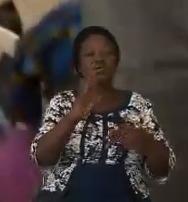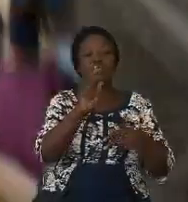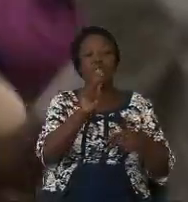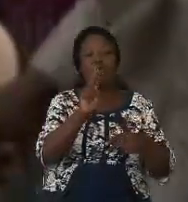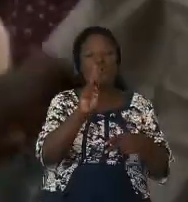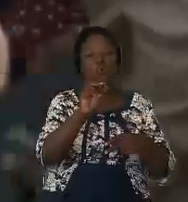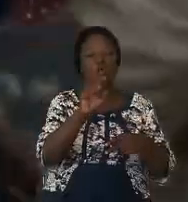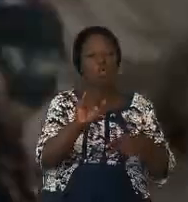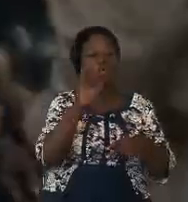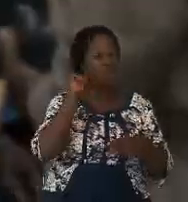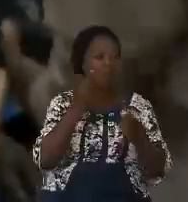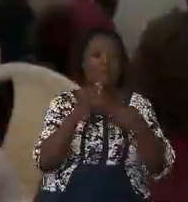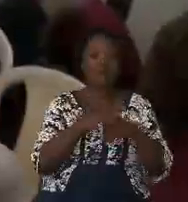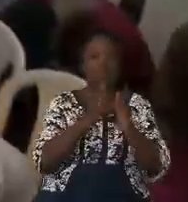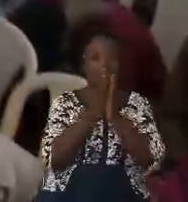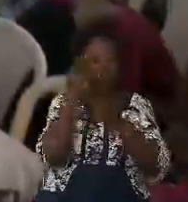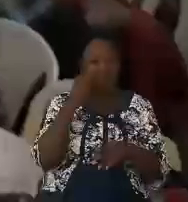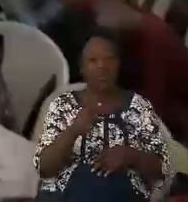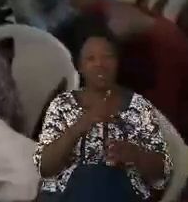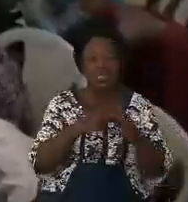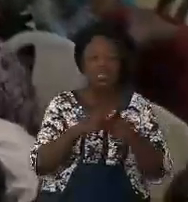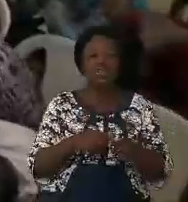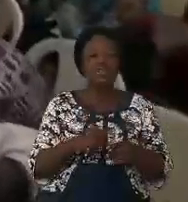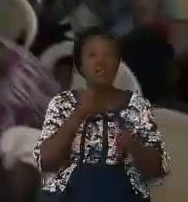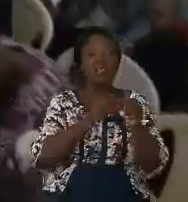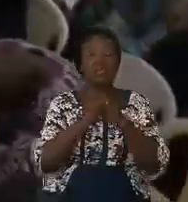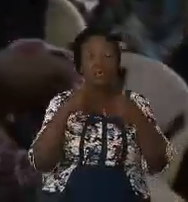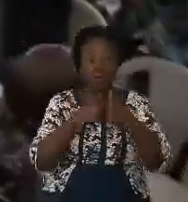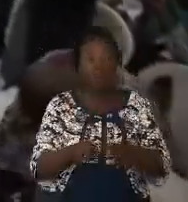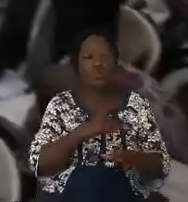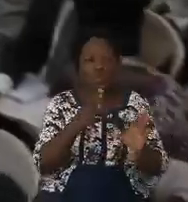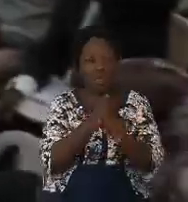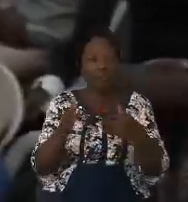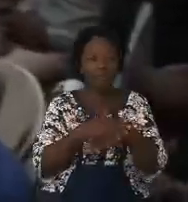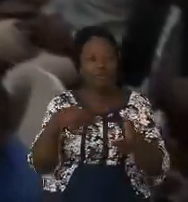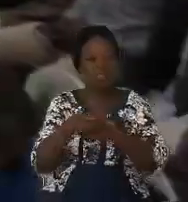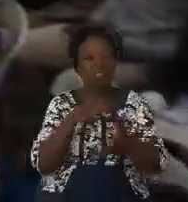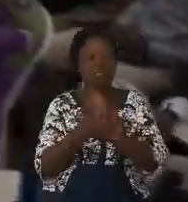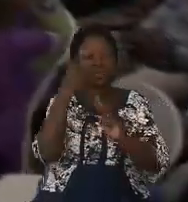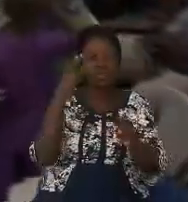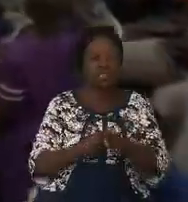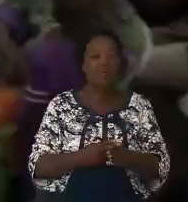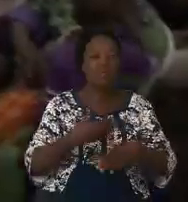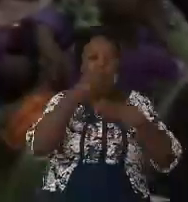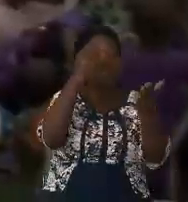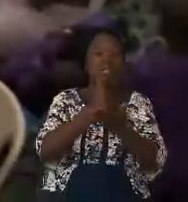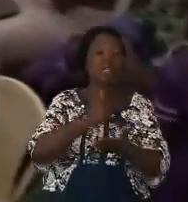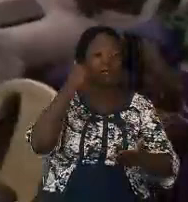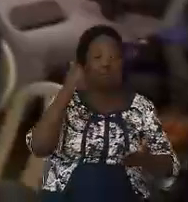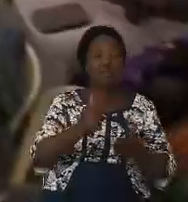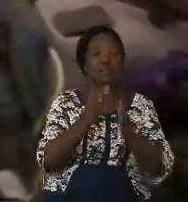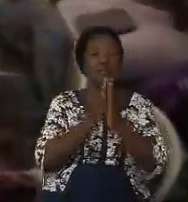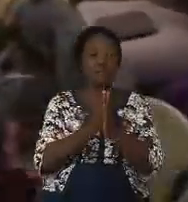you. Everything you have lost, you are going to regain everything today. Yeah. Amen.